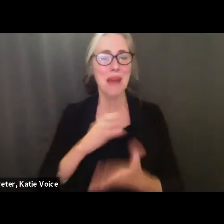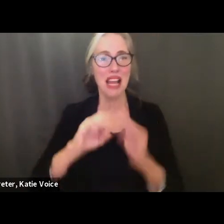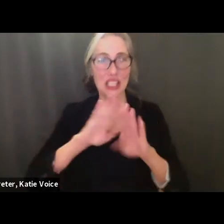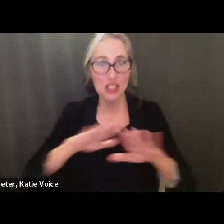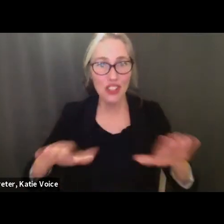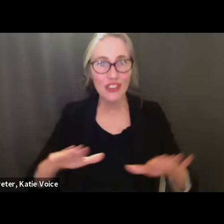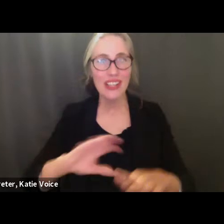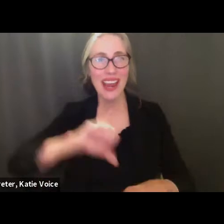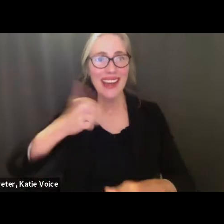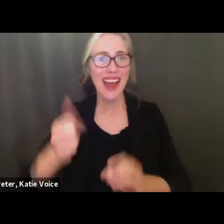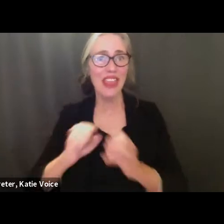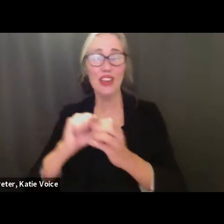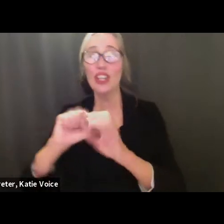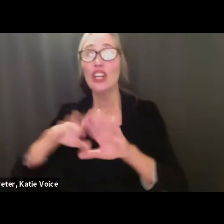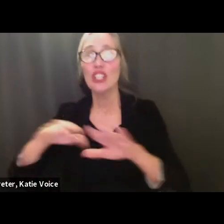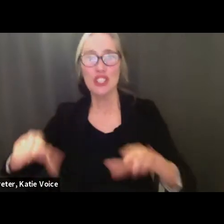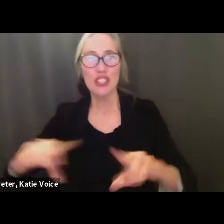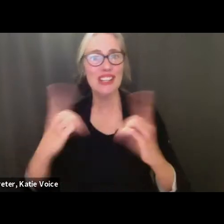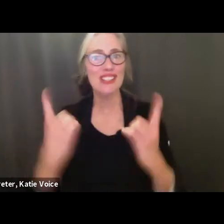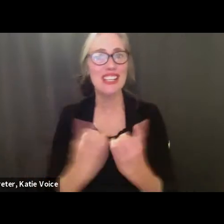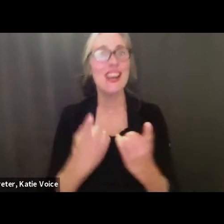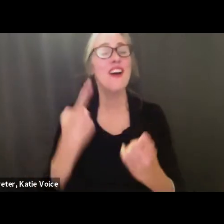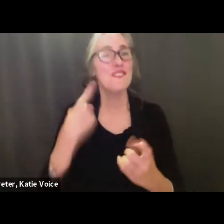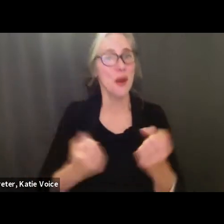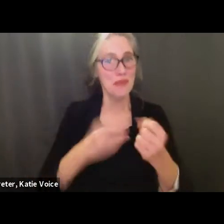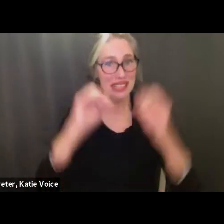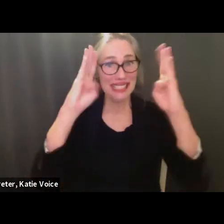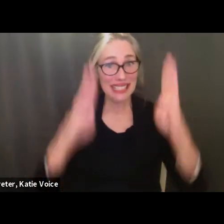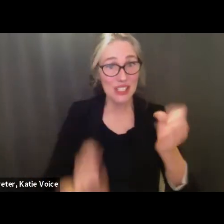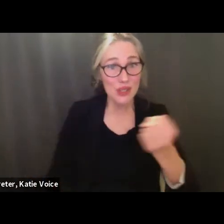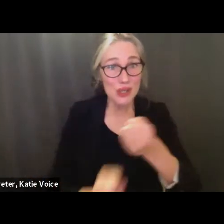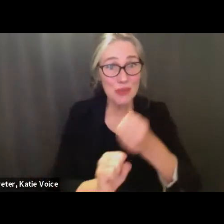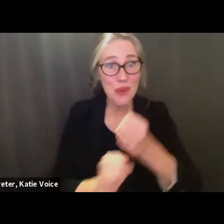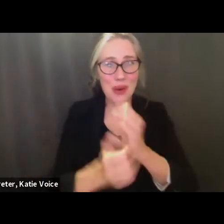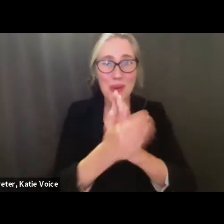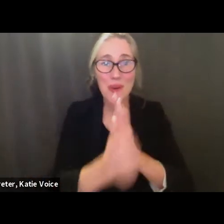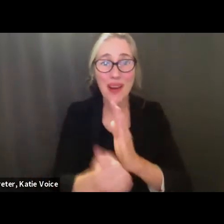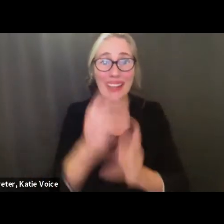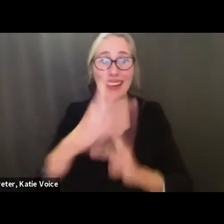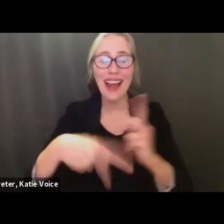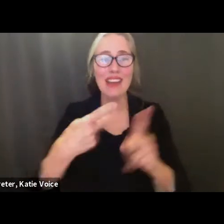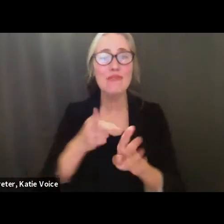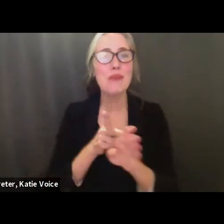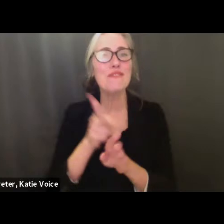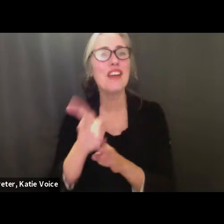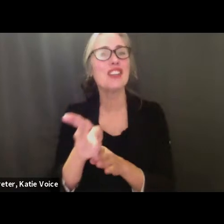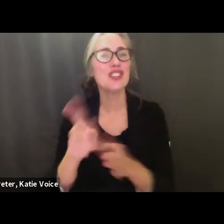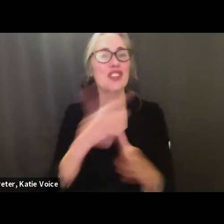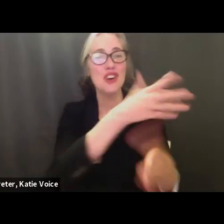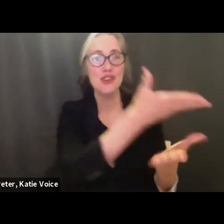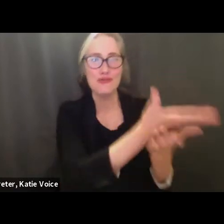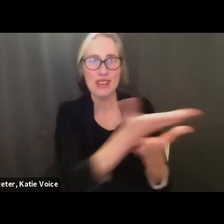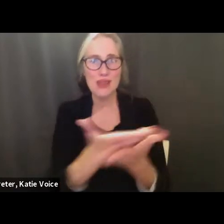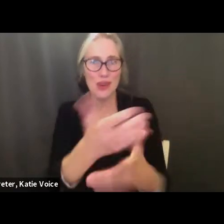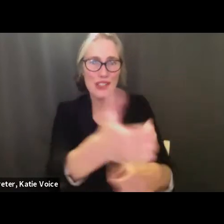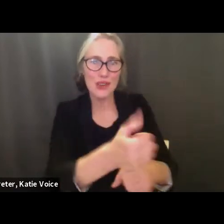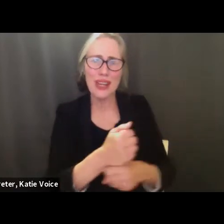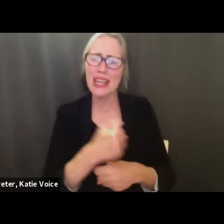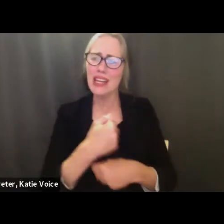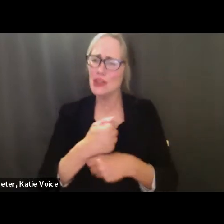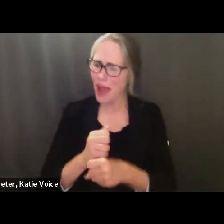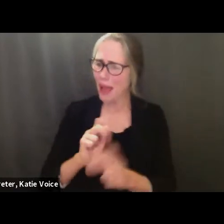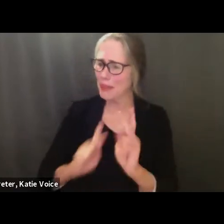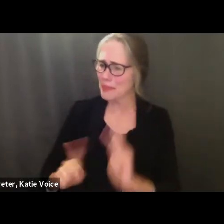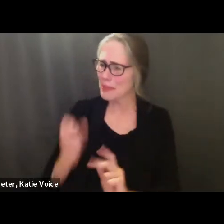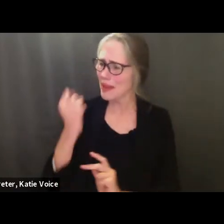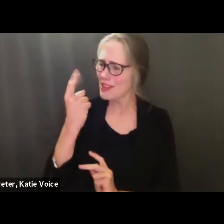these benefits from teachers supported with quality professional training and resources to help our children make sense of the world, of their place in it,